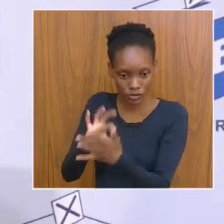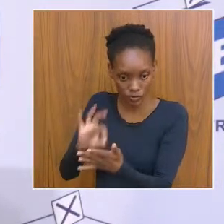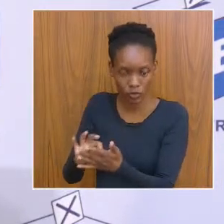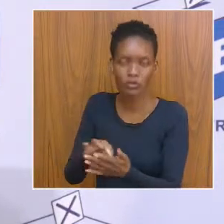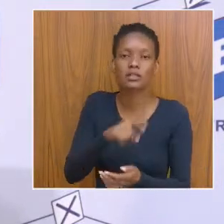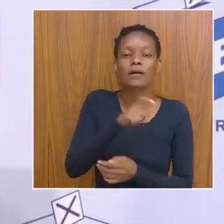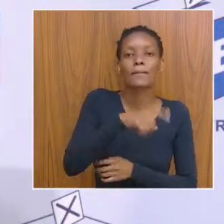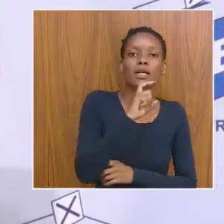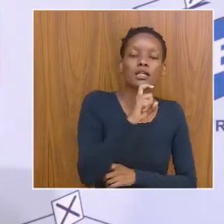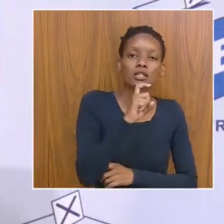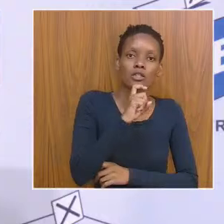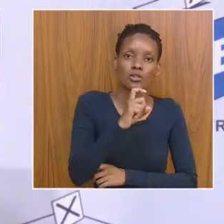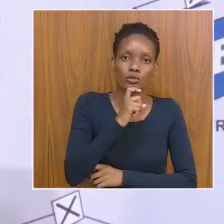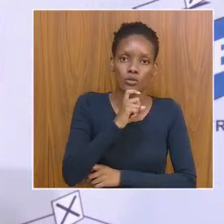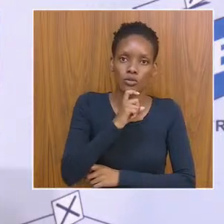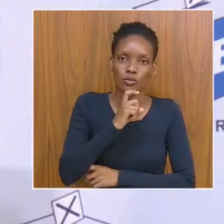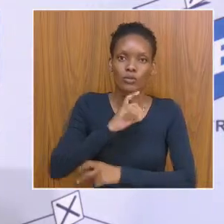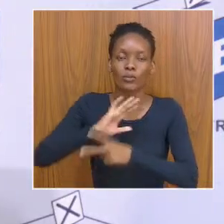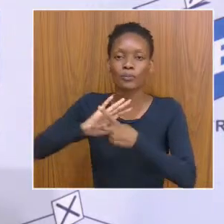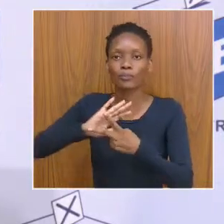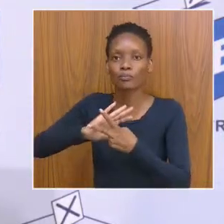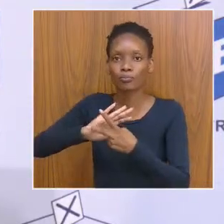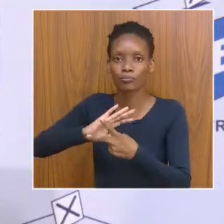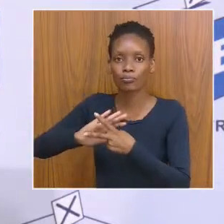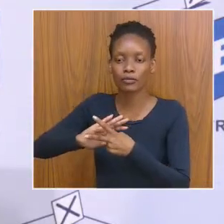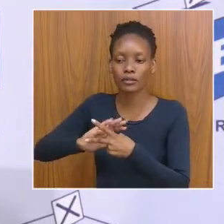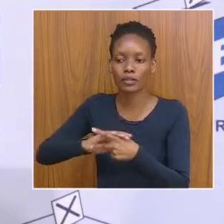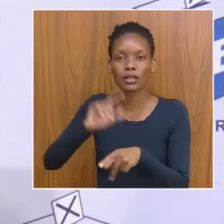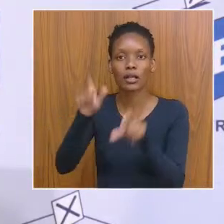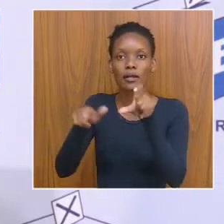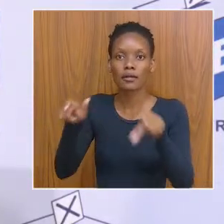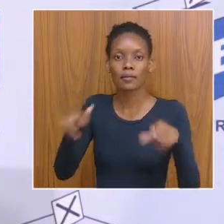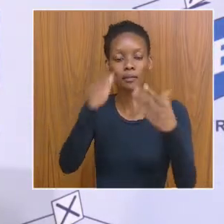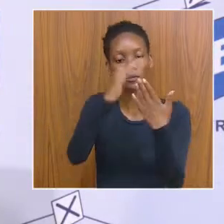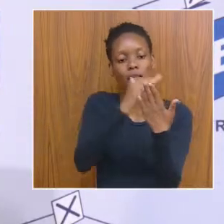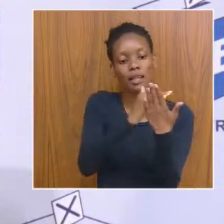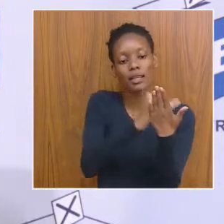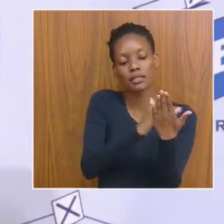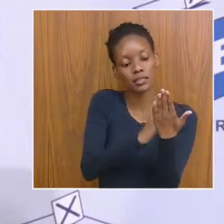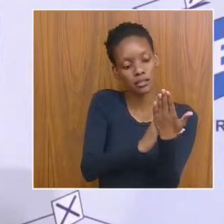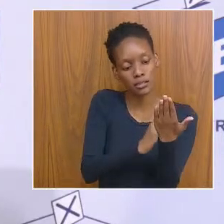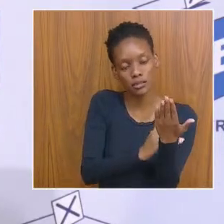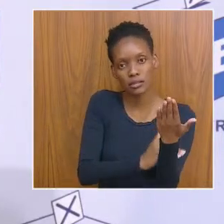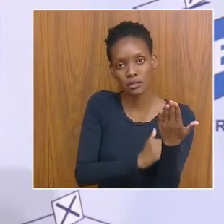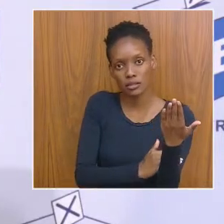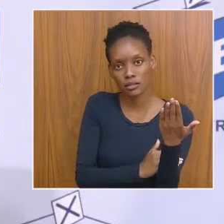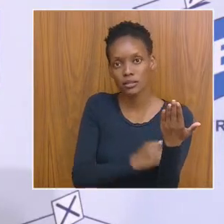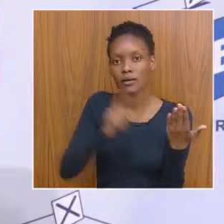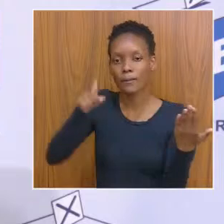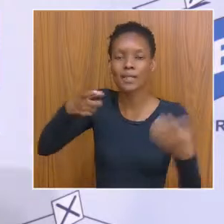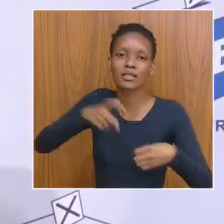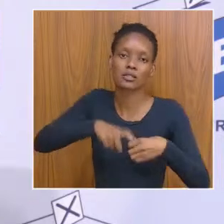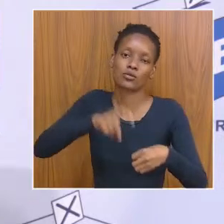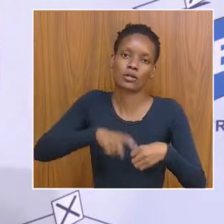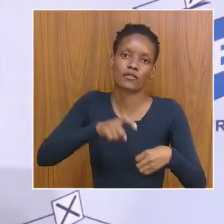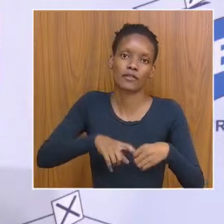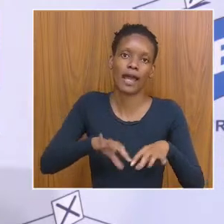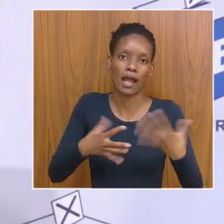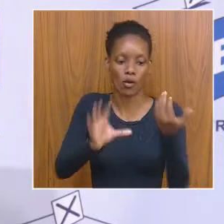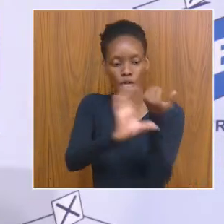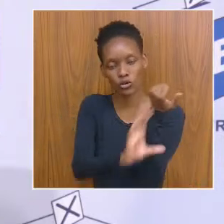again says the persons that appear on list of candidates must be qualified in terms of the